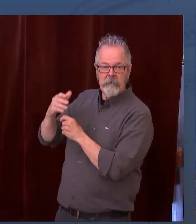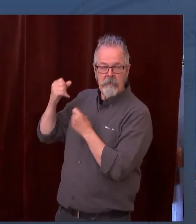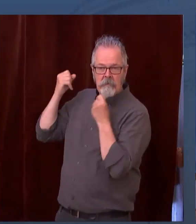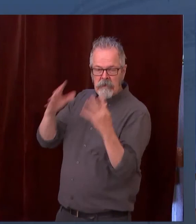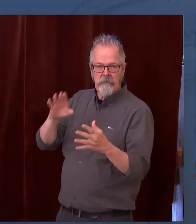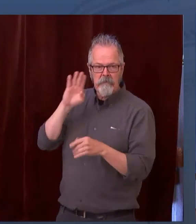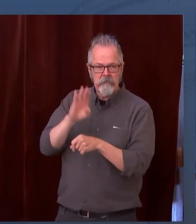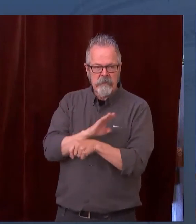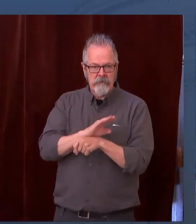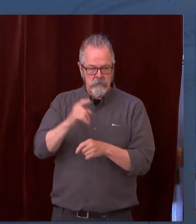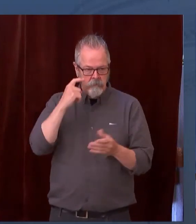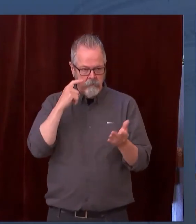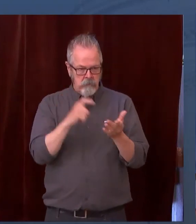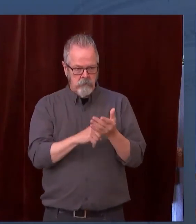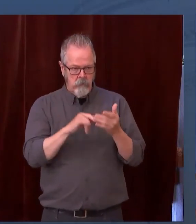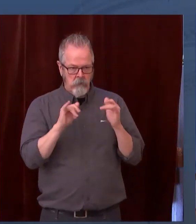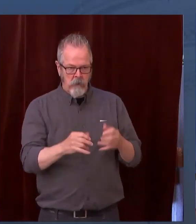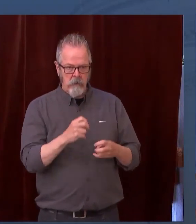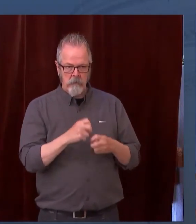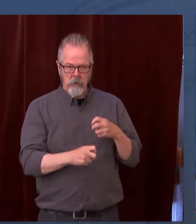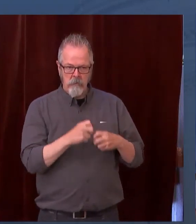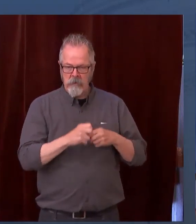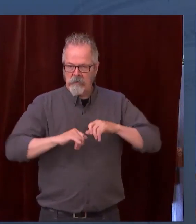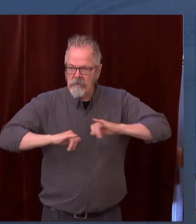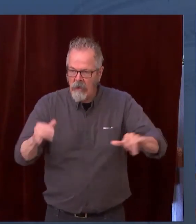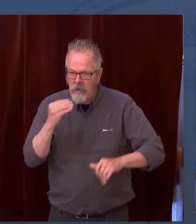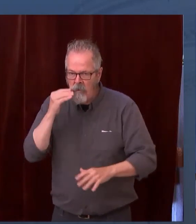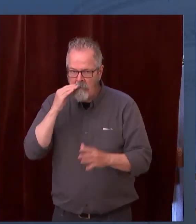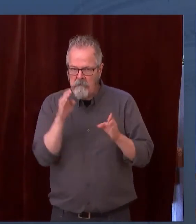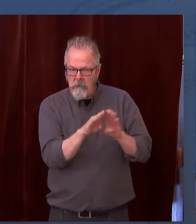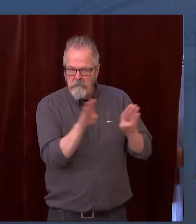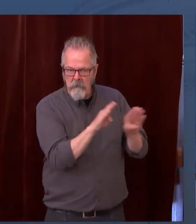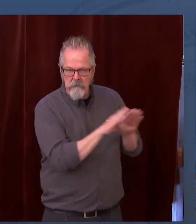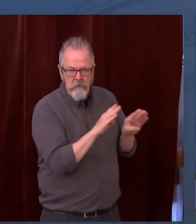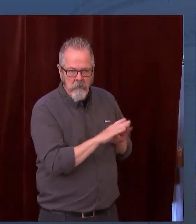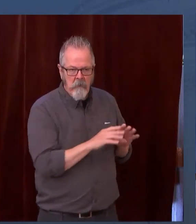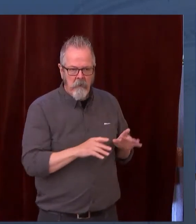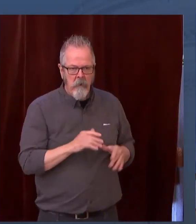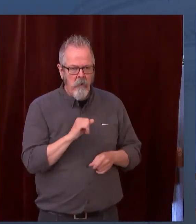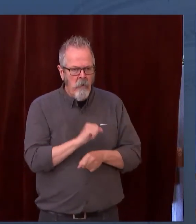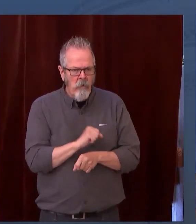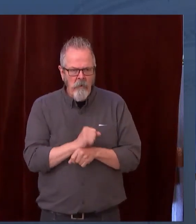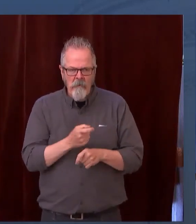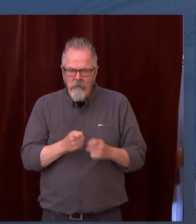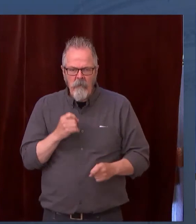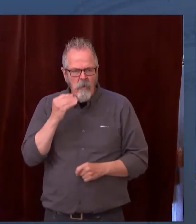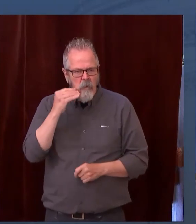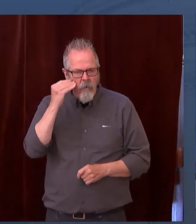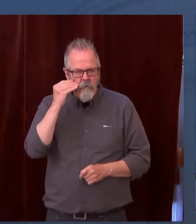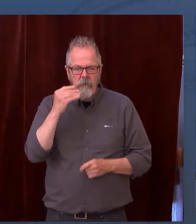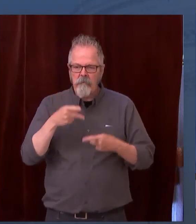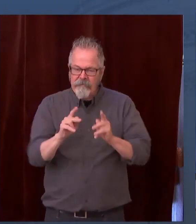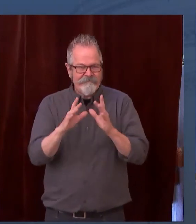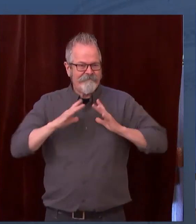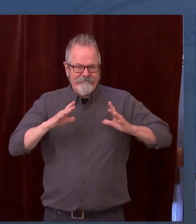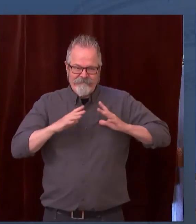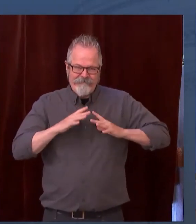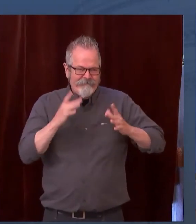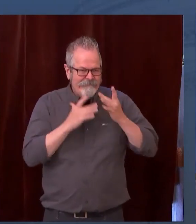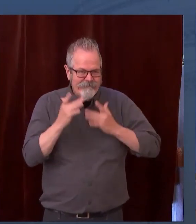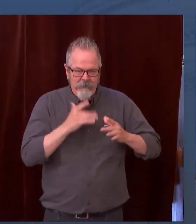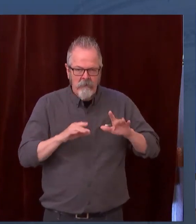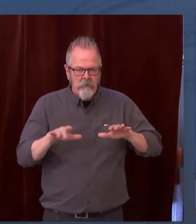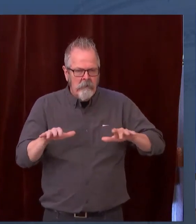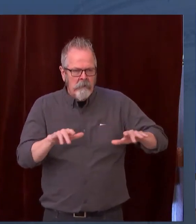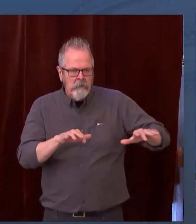could to keep people on their payroll. We think we're going to have broad support for this effort because businesses